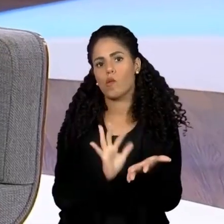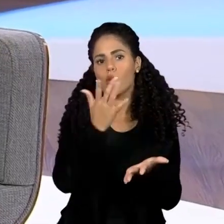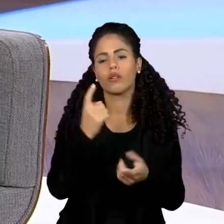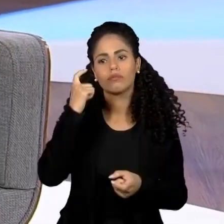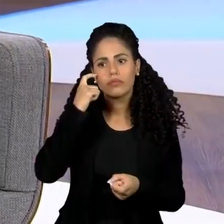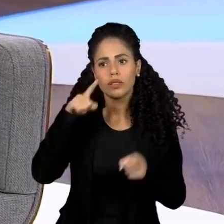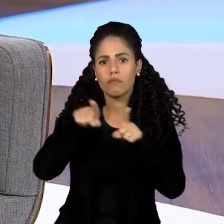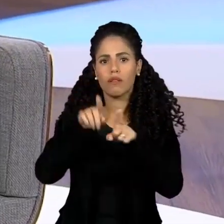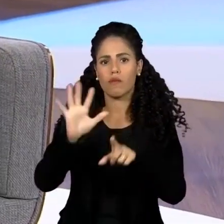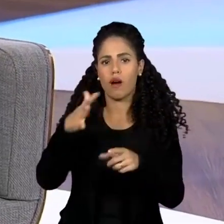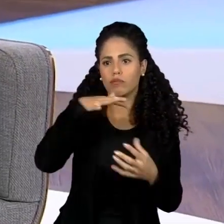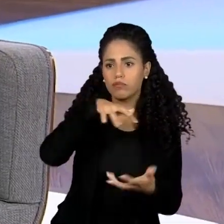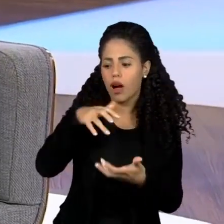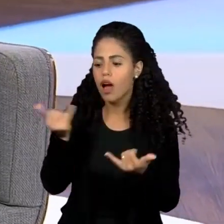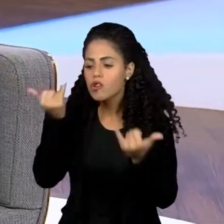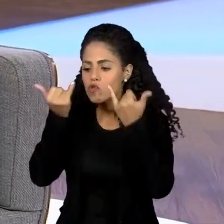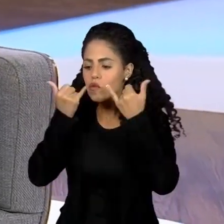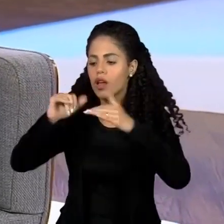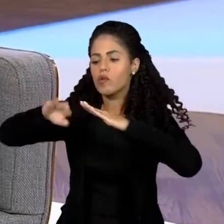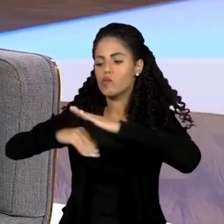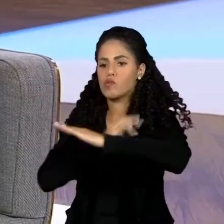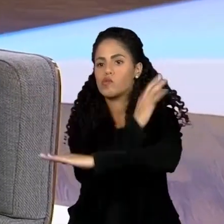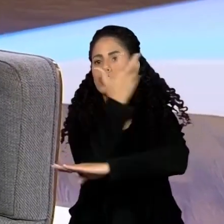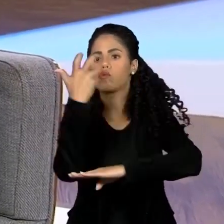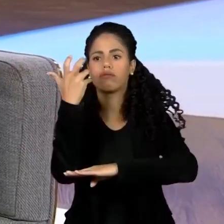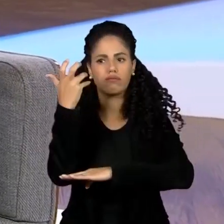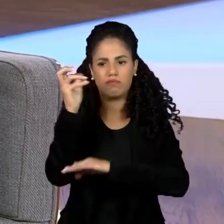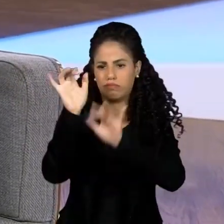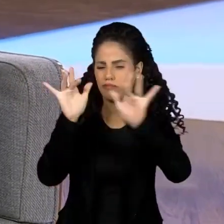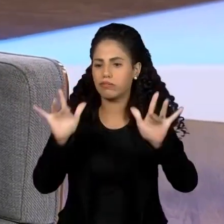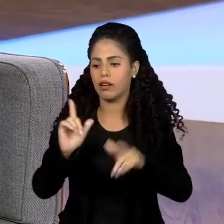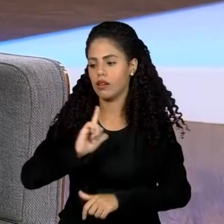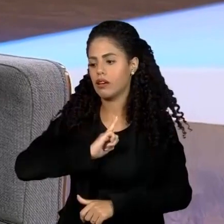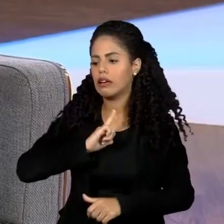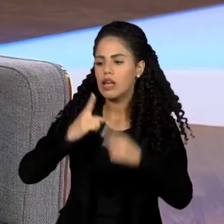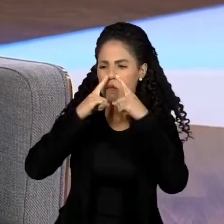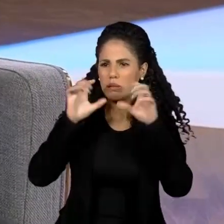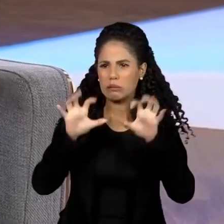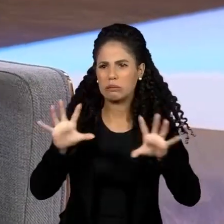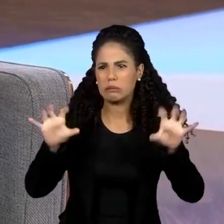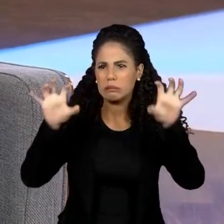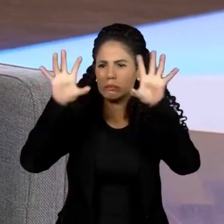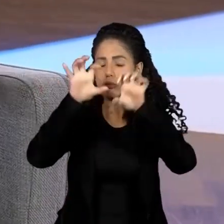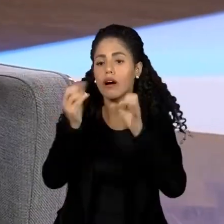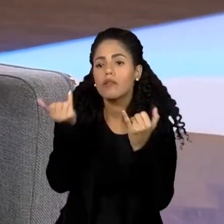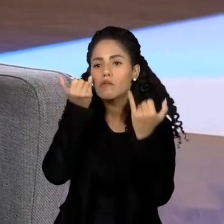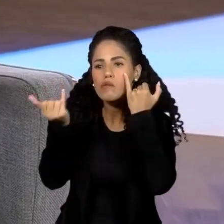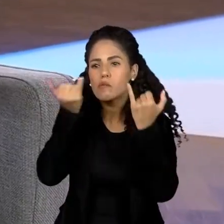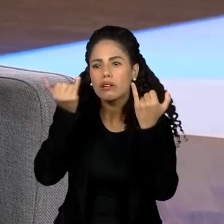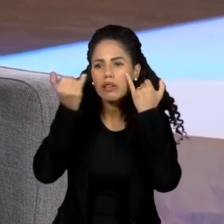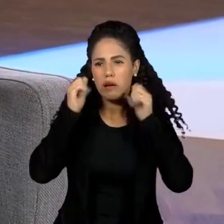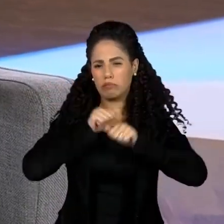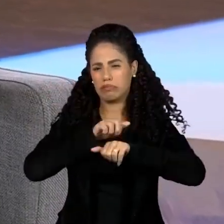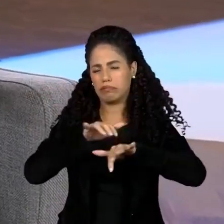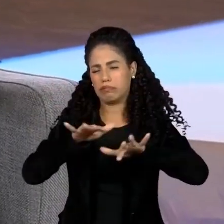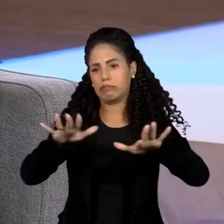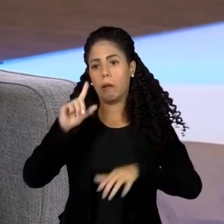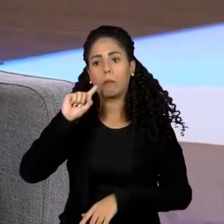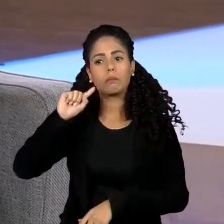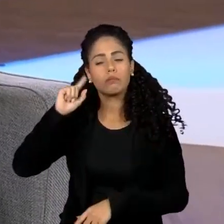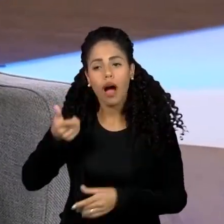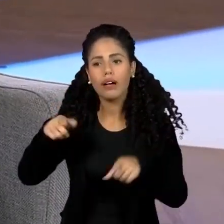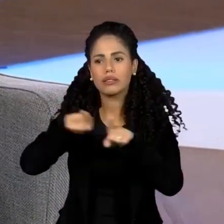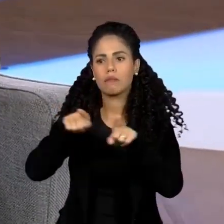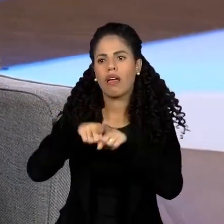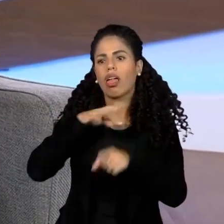the information ecosystem has become polluted and with a lot of bad information. Now,